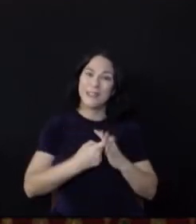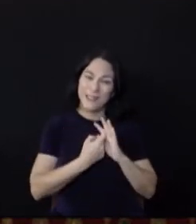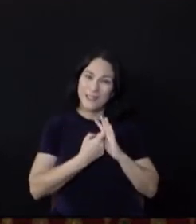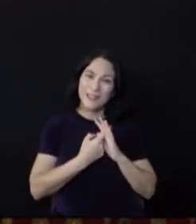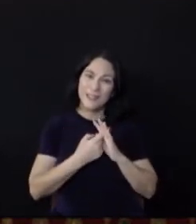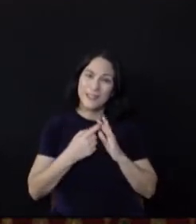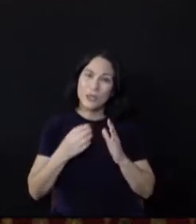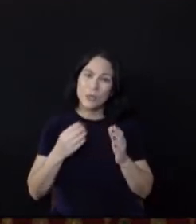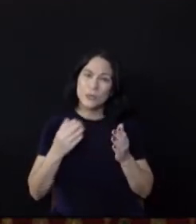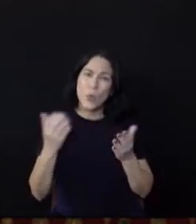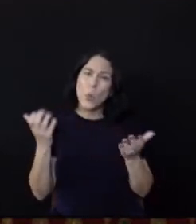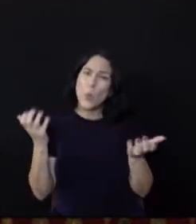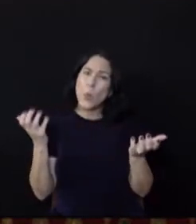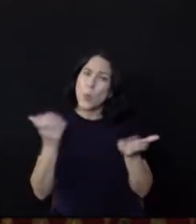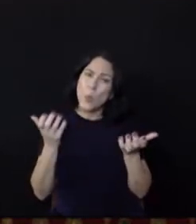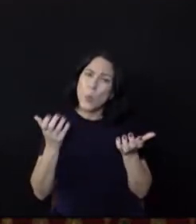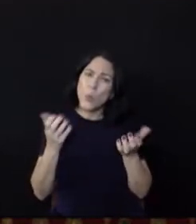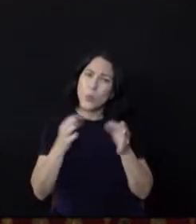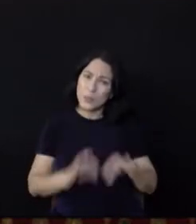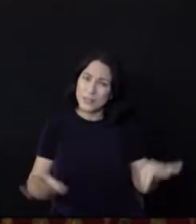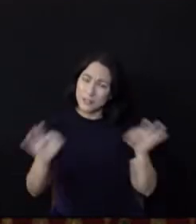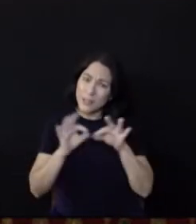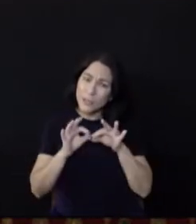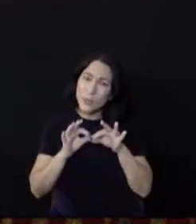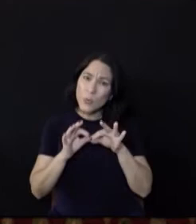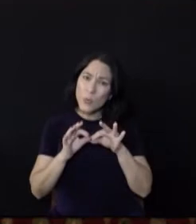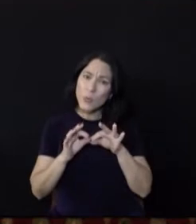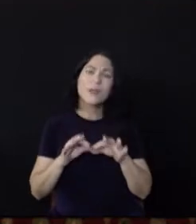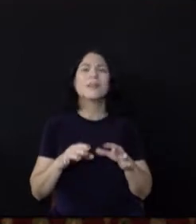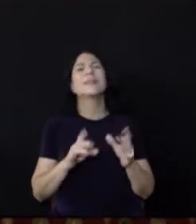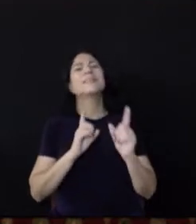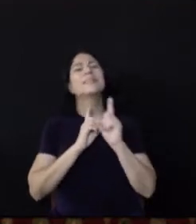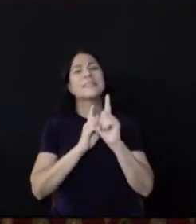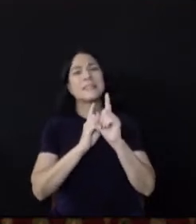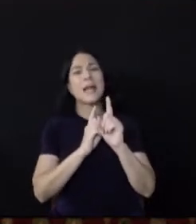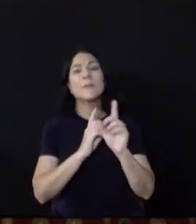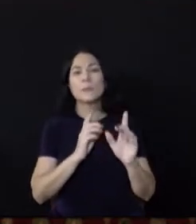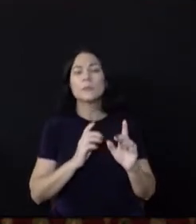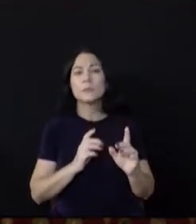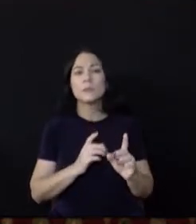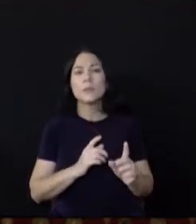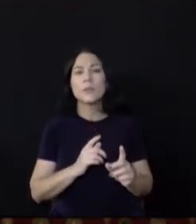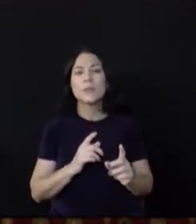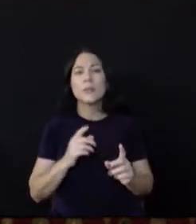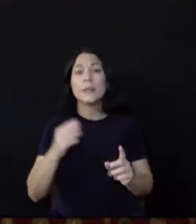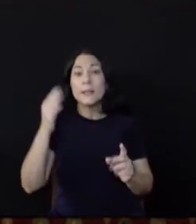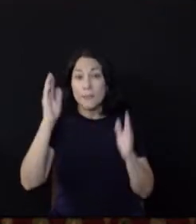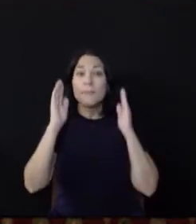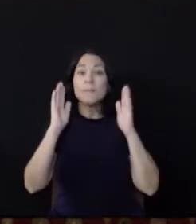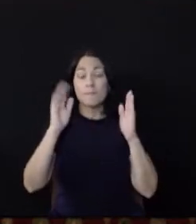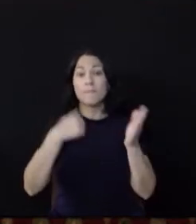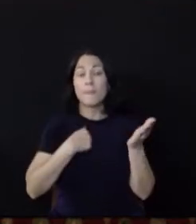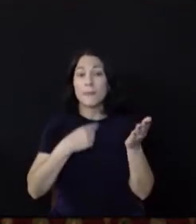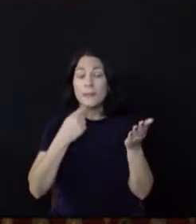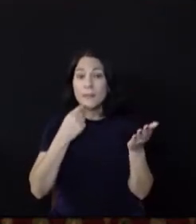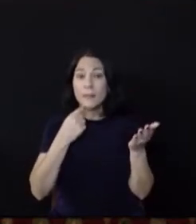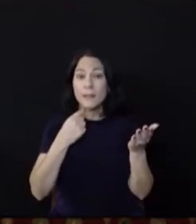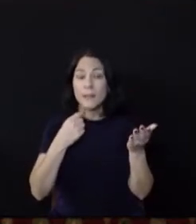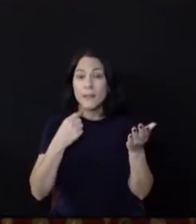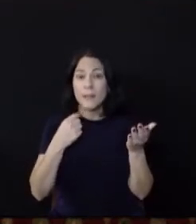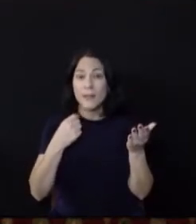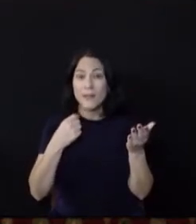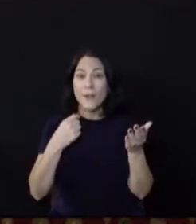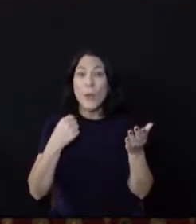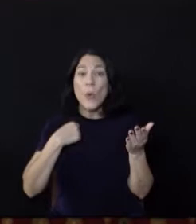so what is essential to the church is discipleship. And so you need to hear me say this. When we are finally